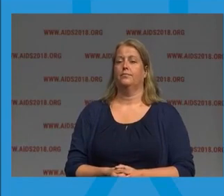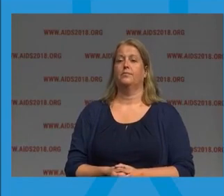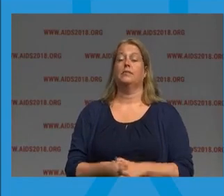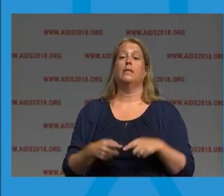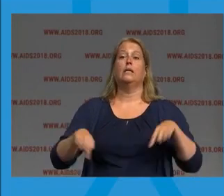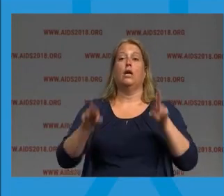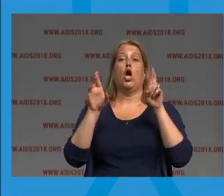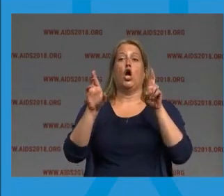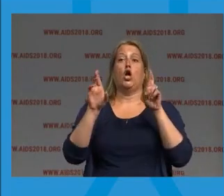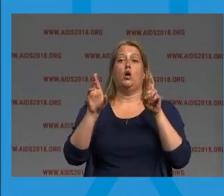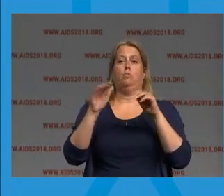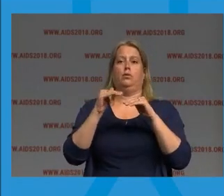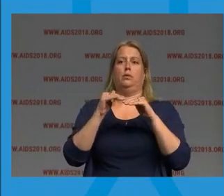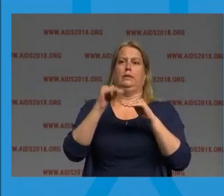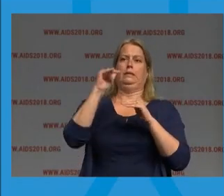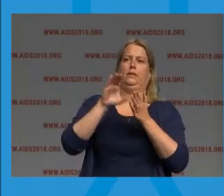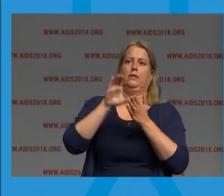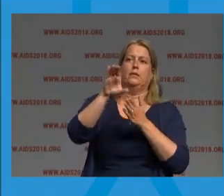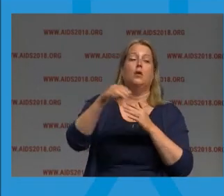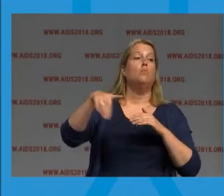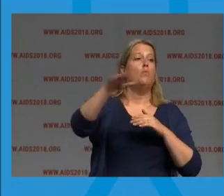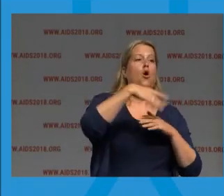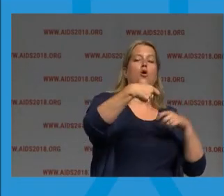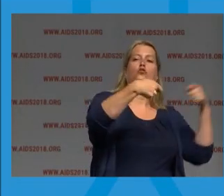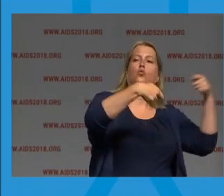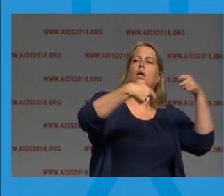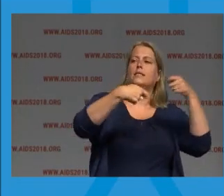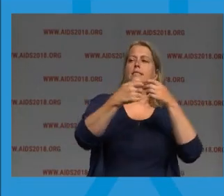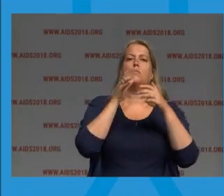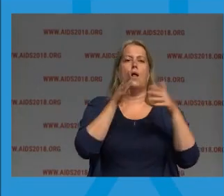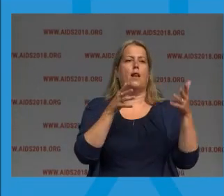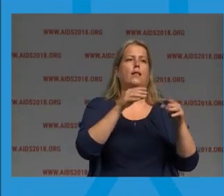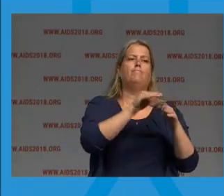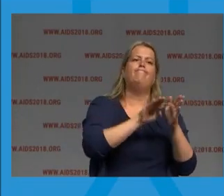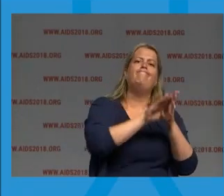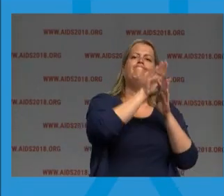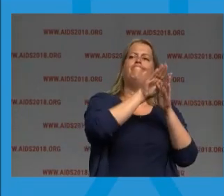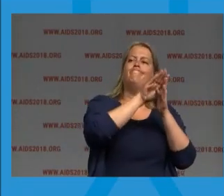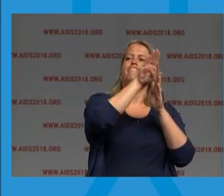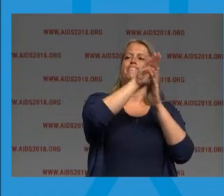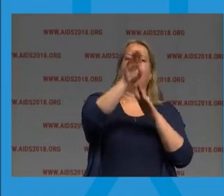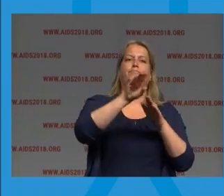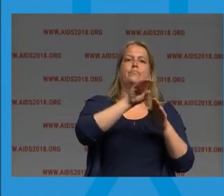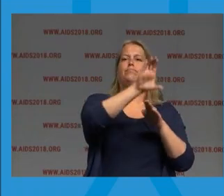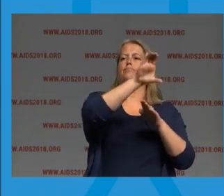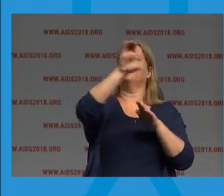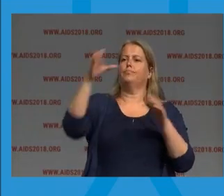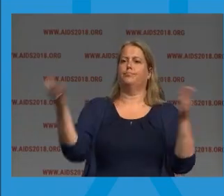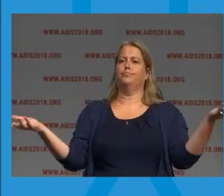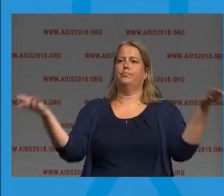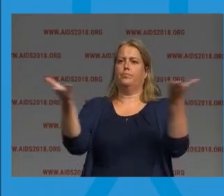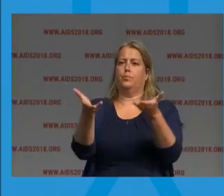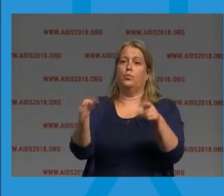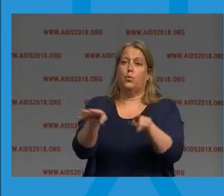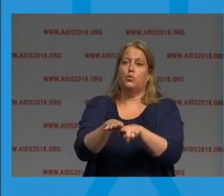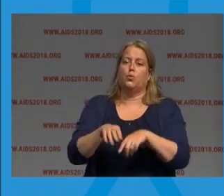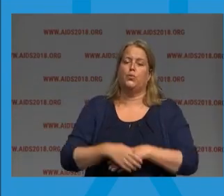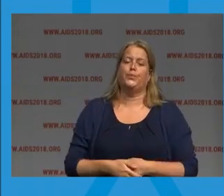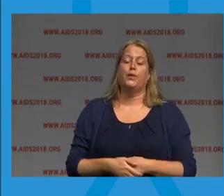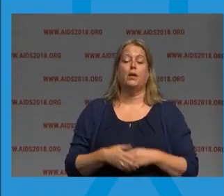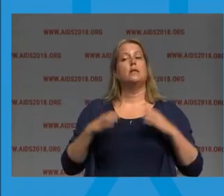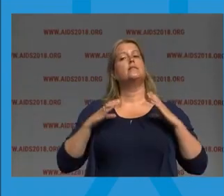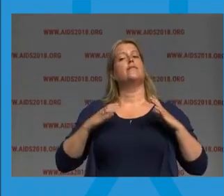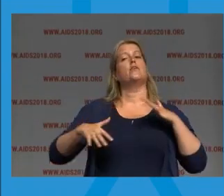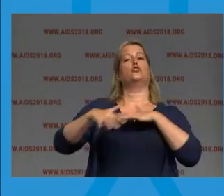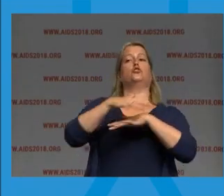We hope this encourages more donors to come on board and increase their contributions to the fund. Civil society, with its links